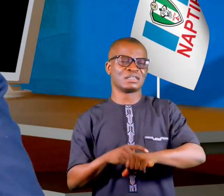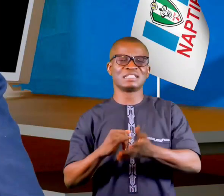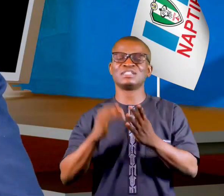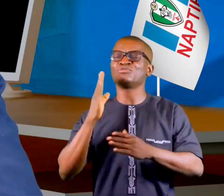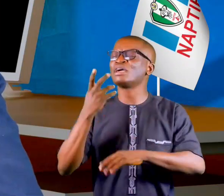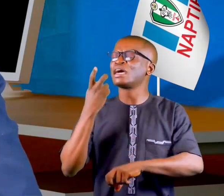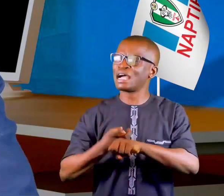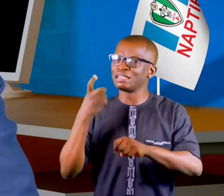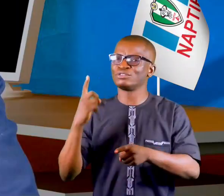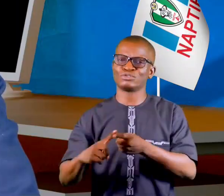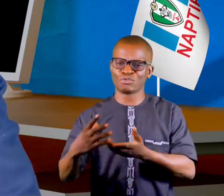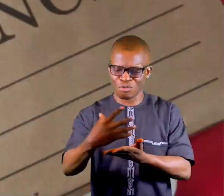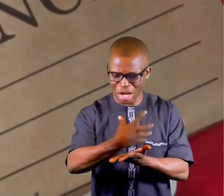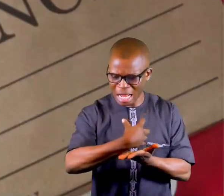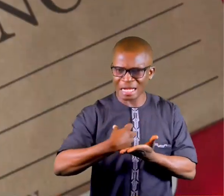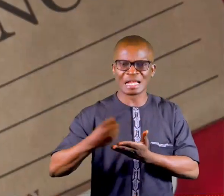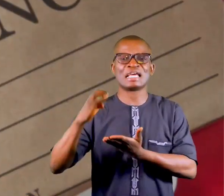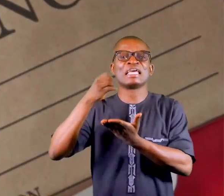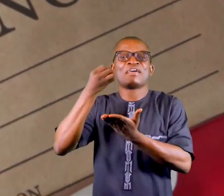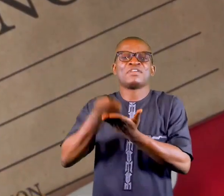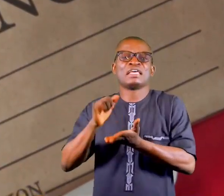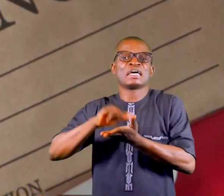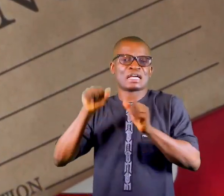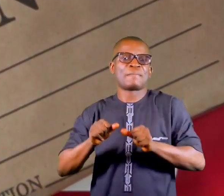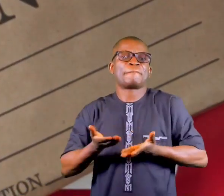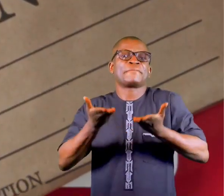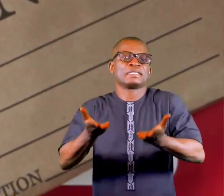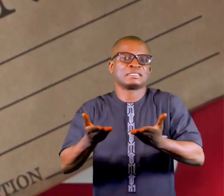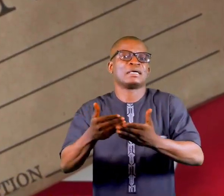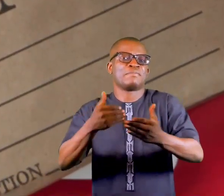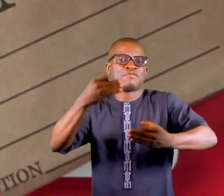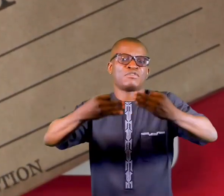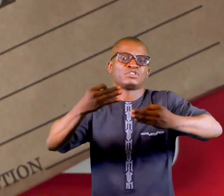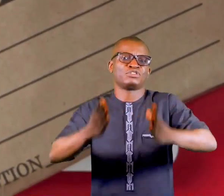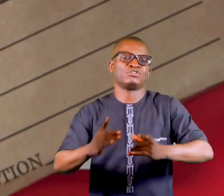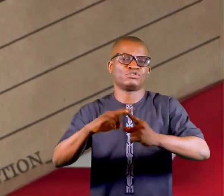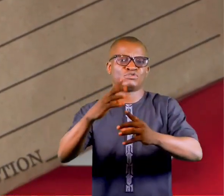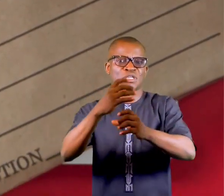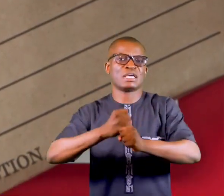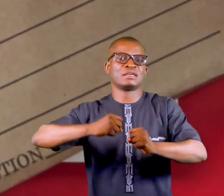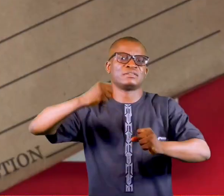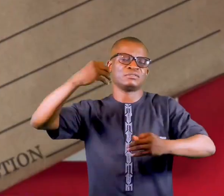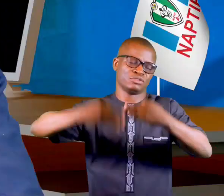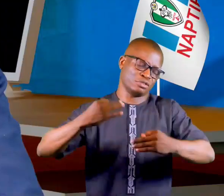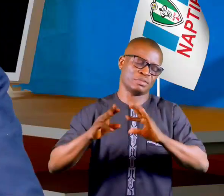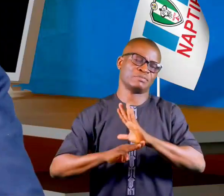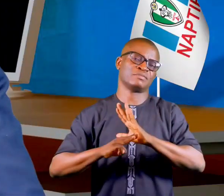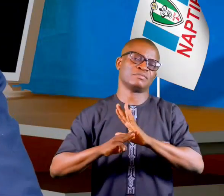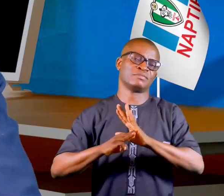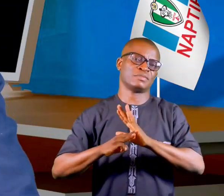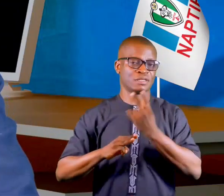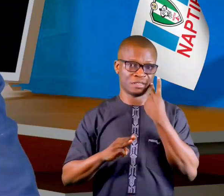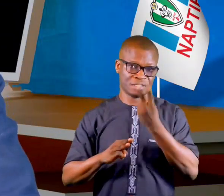the necessary evidence to present before a court in order to secure conviction. So usually that is